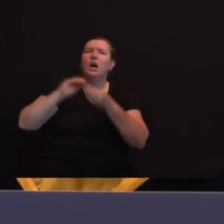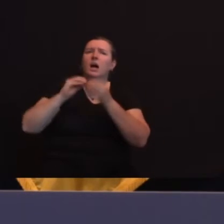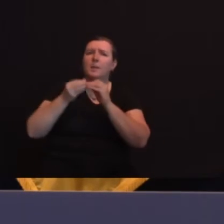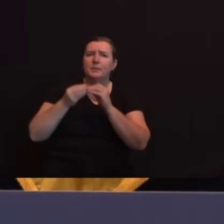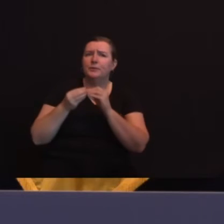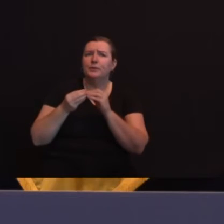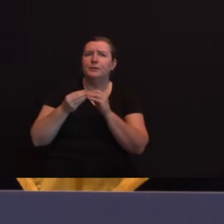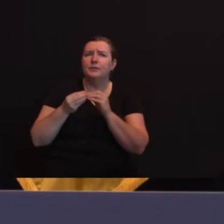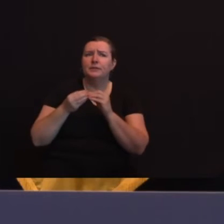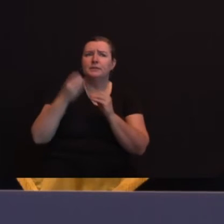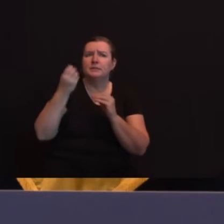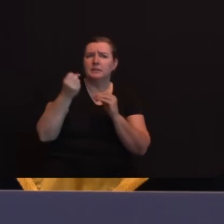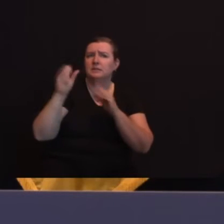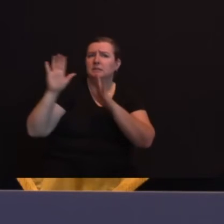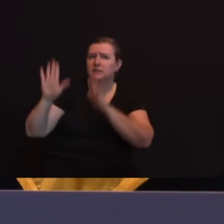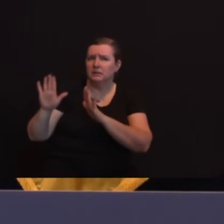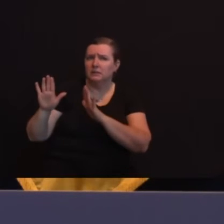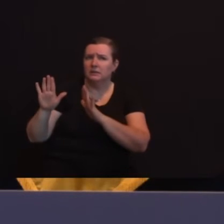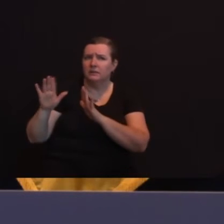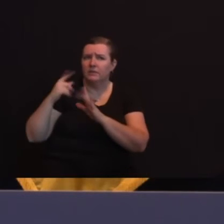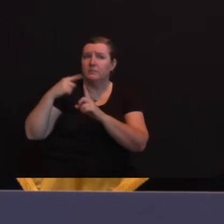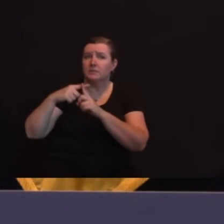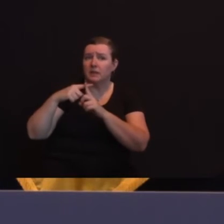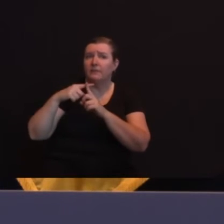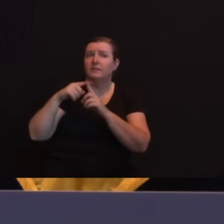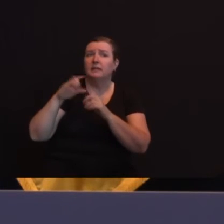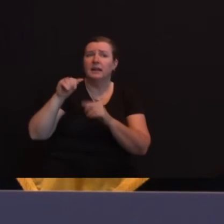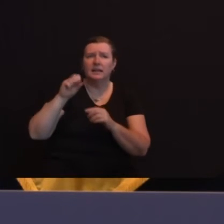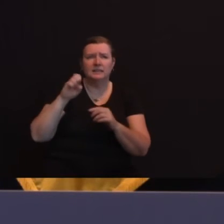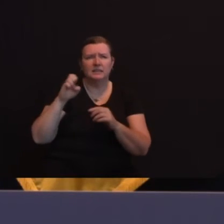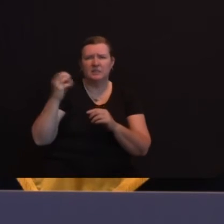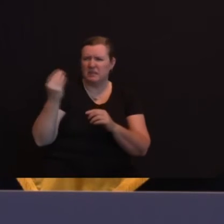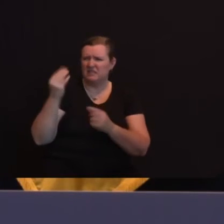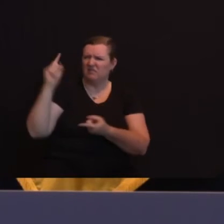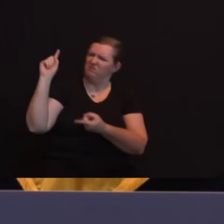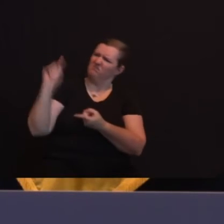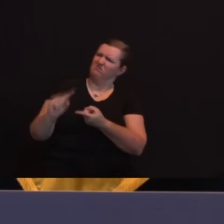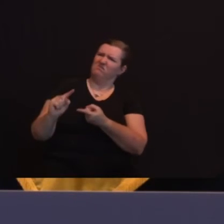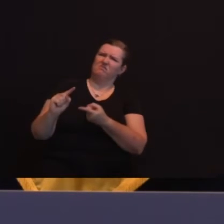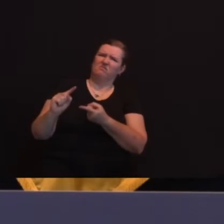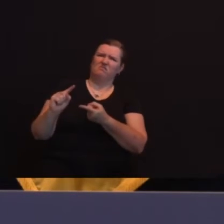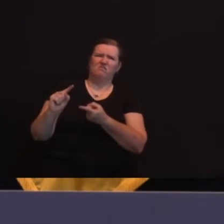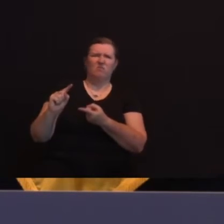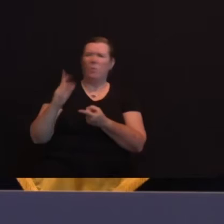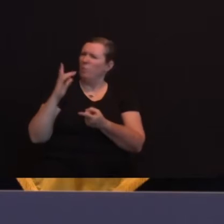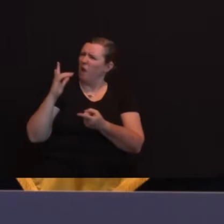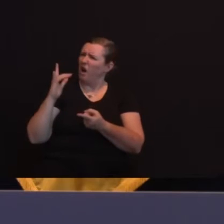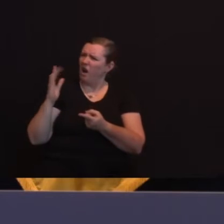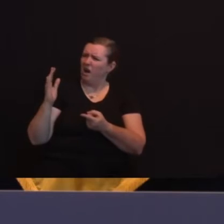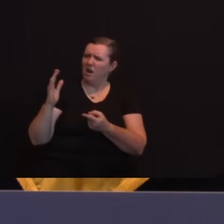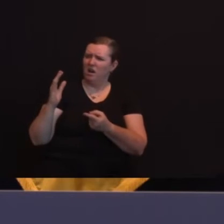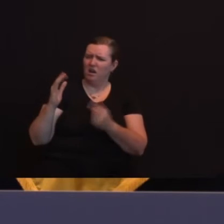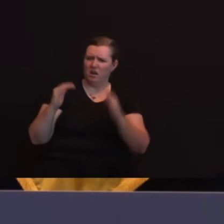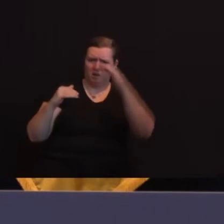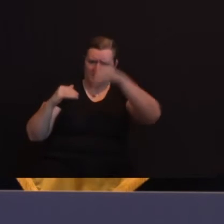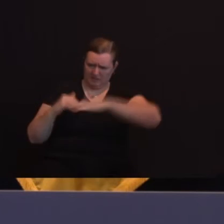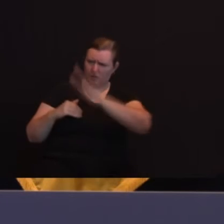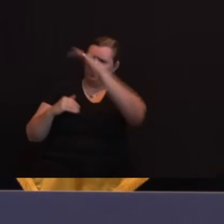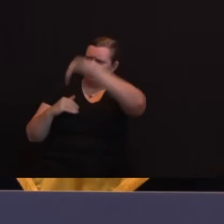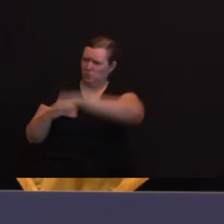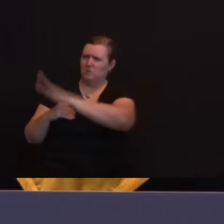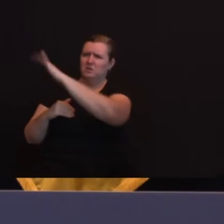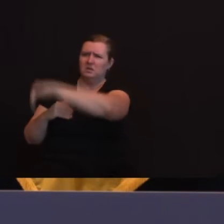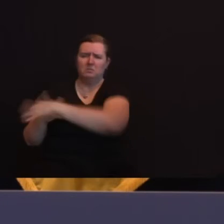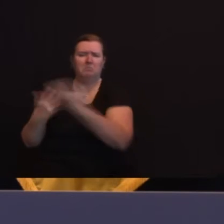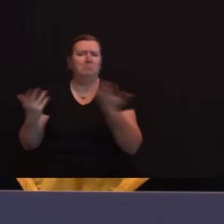up, going down? And how can you offer to the public a full picture of the coronavirus track in New Jersey without frequently